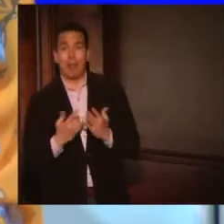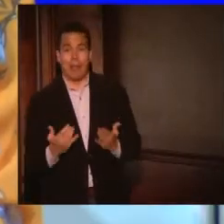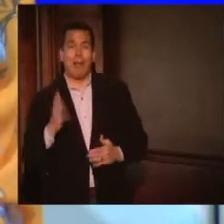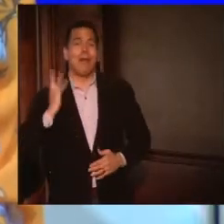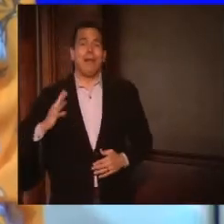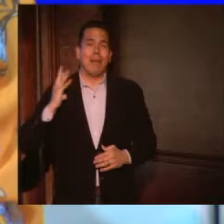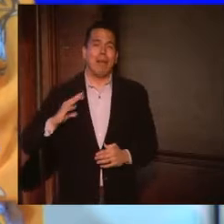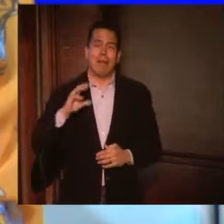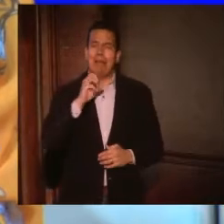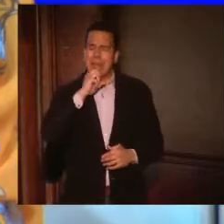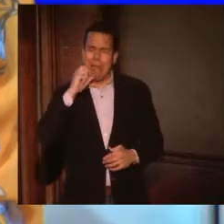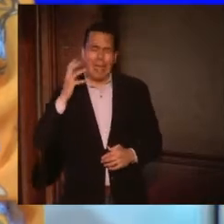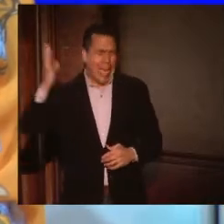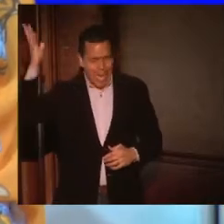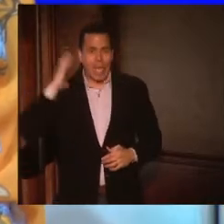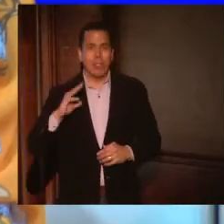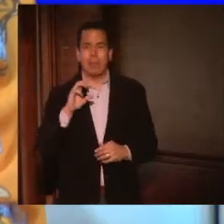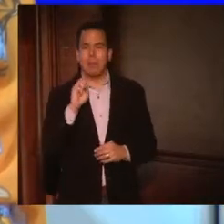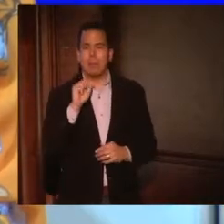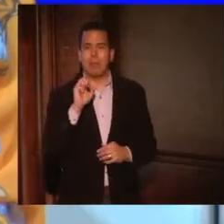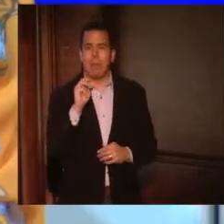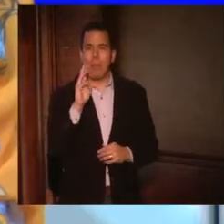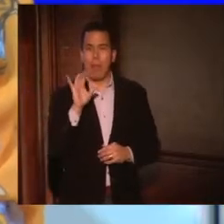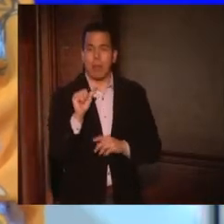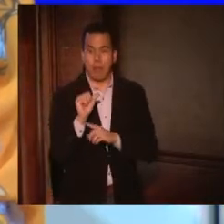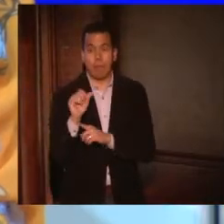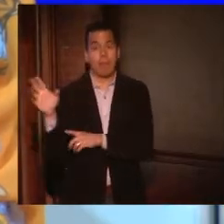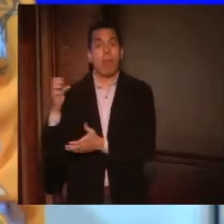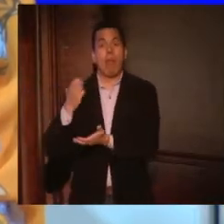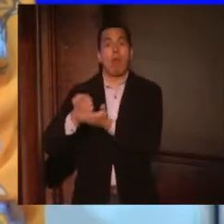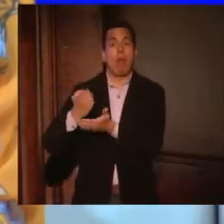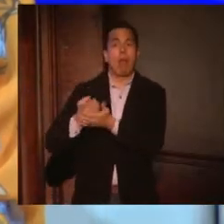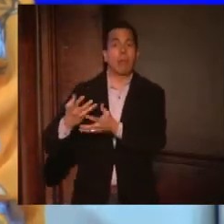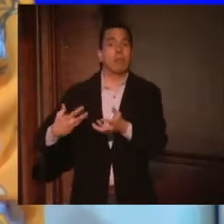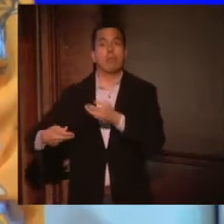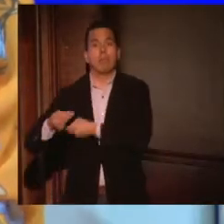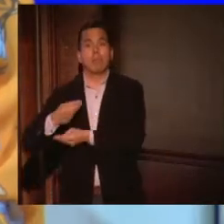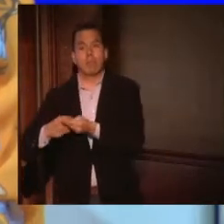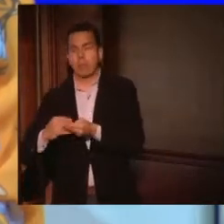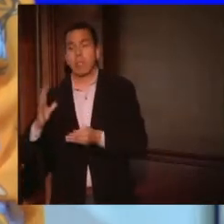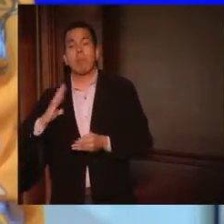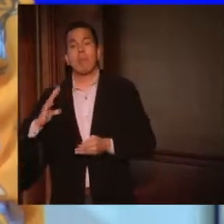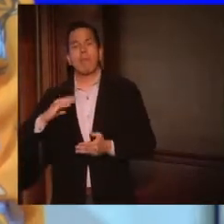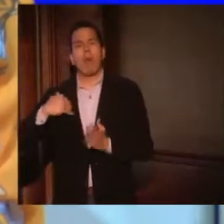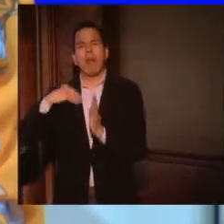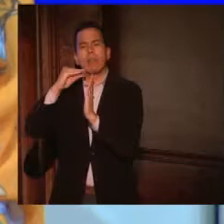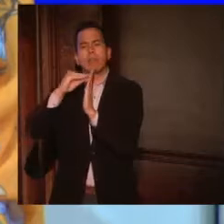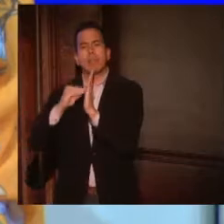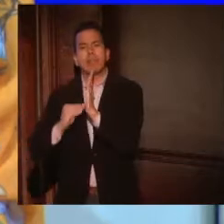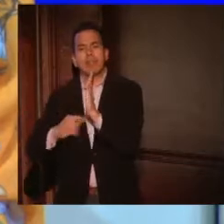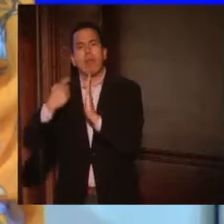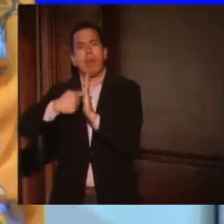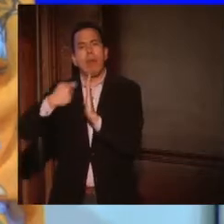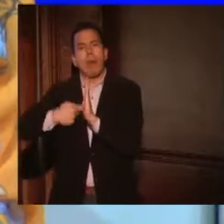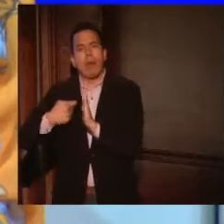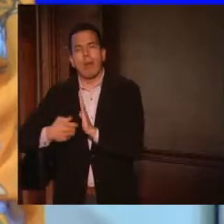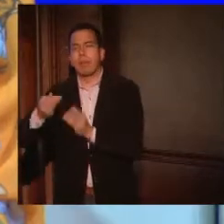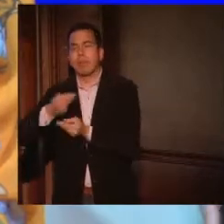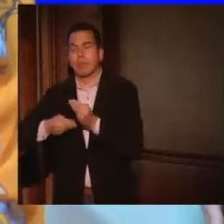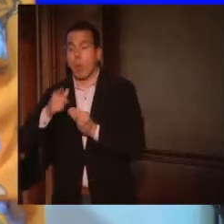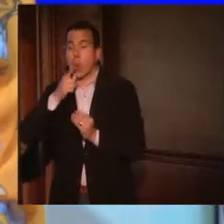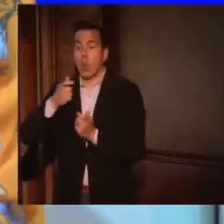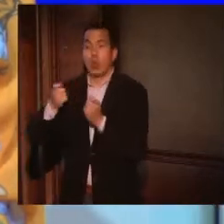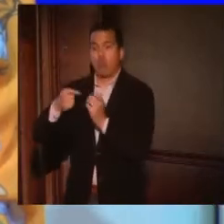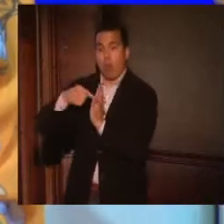about like specifically the way that value moves through the economy, like ledgers control value flow, and the people who control ledgers